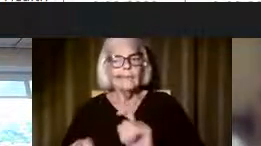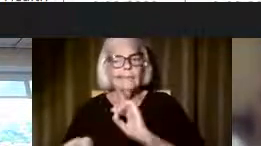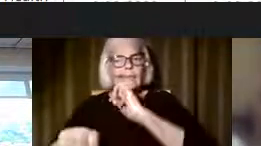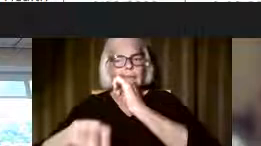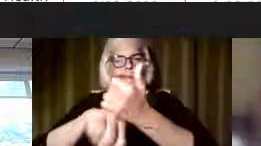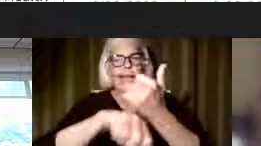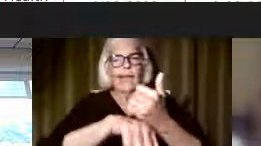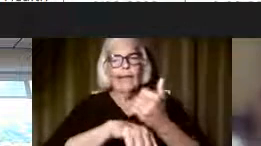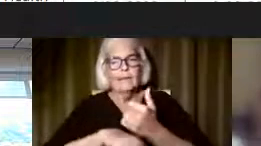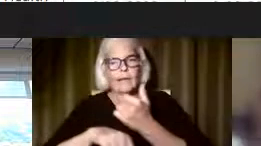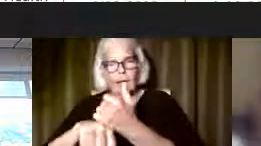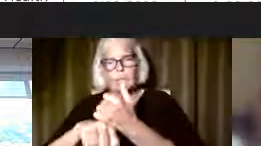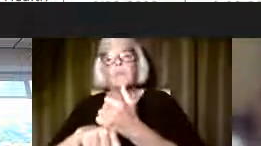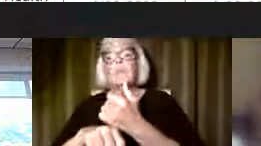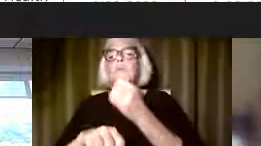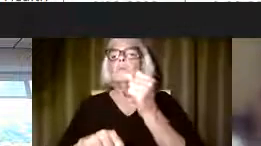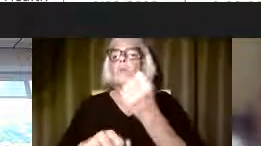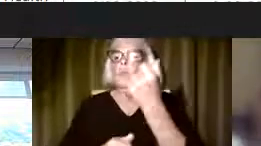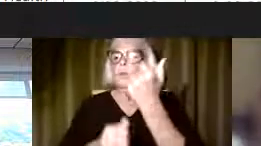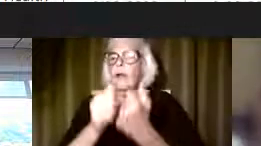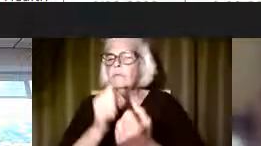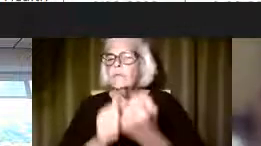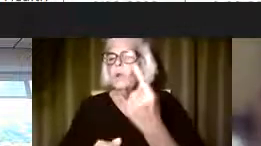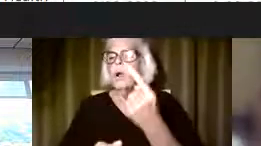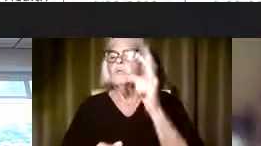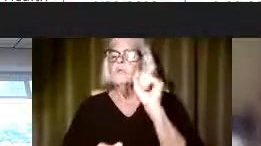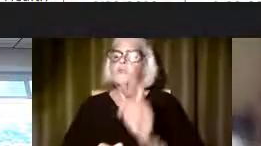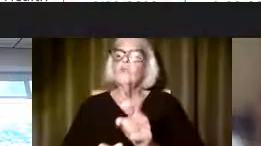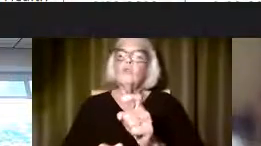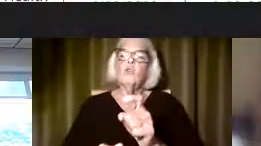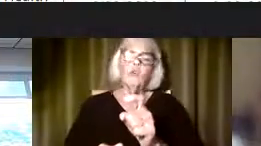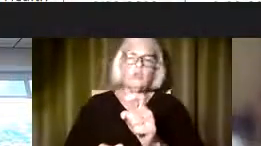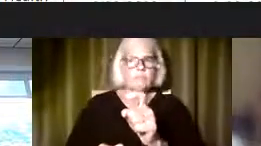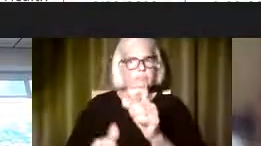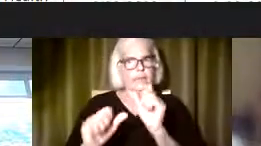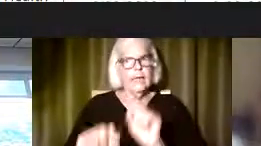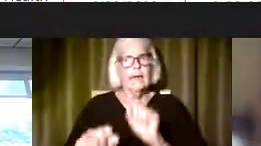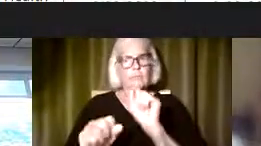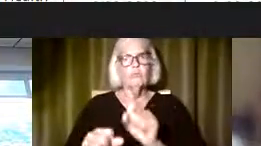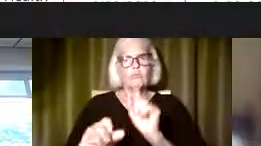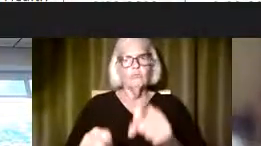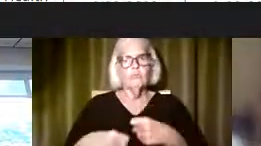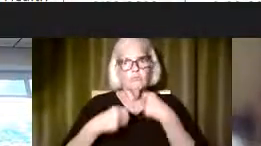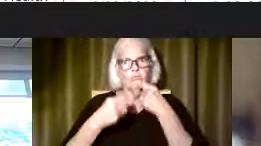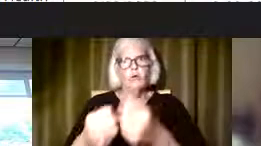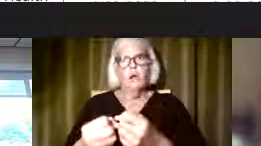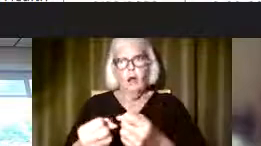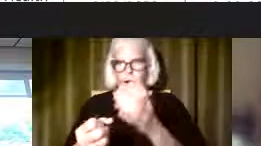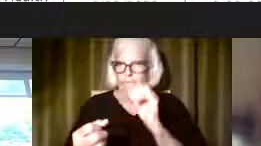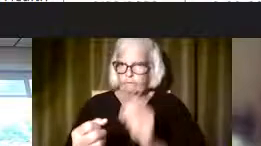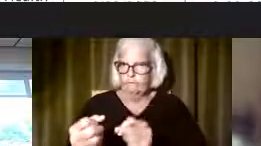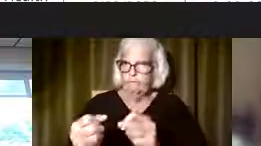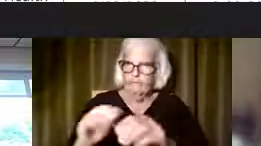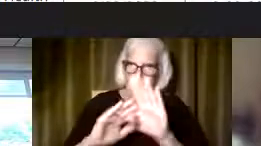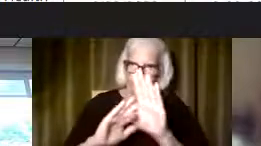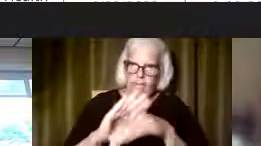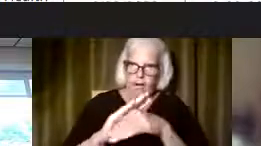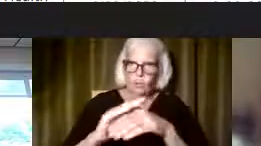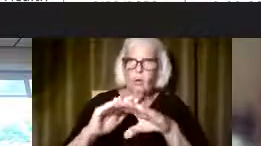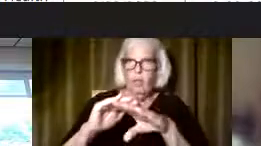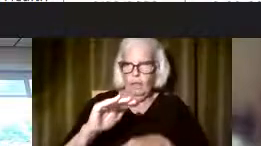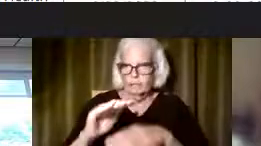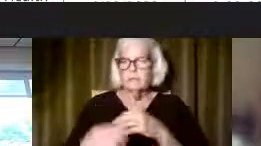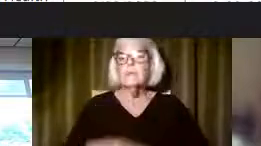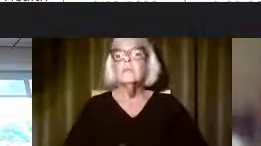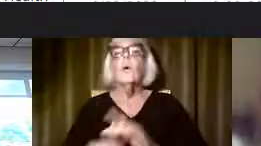state. And that was our testing program. And testing was made broadly available to everyone. And at the time,